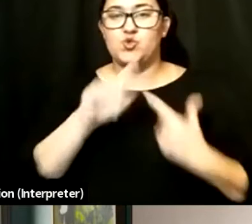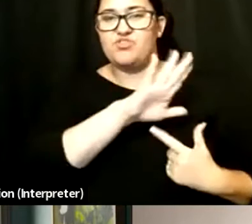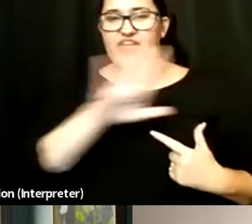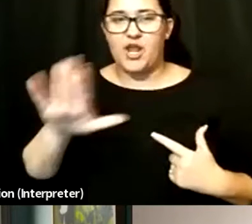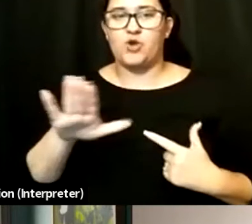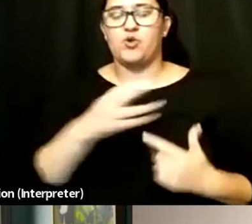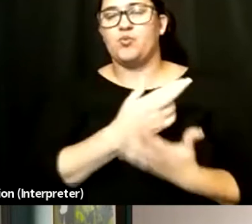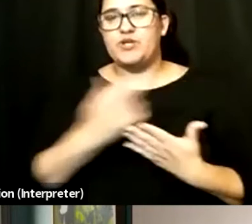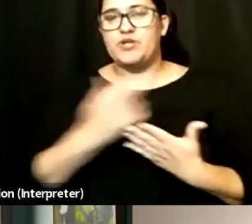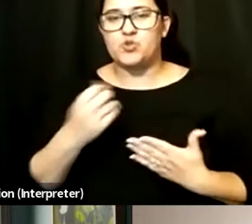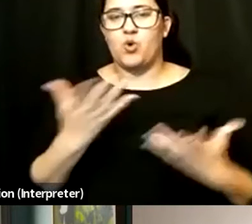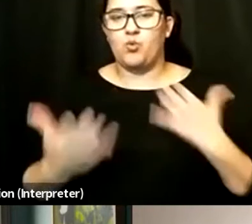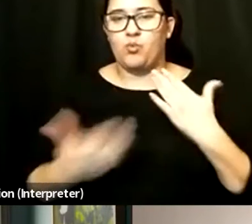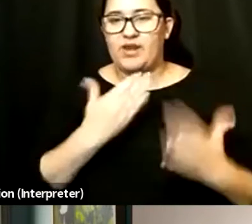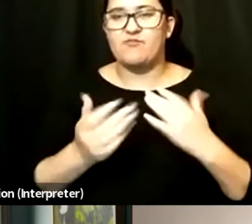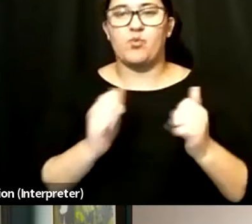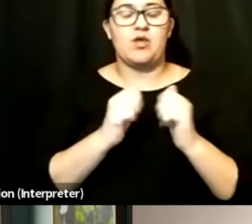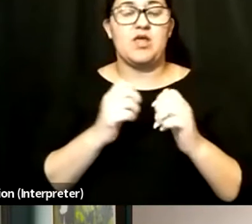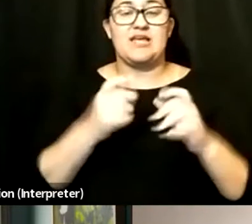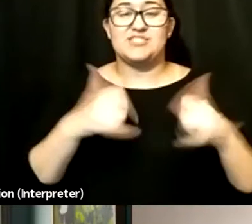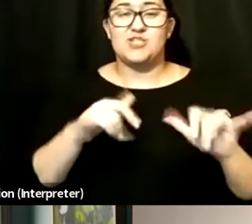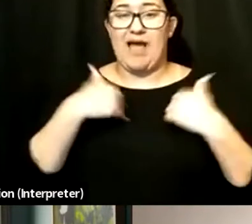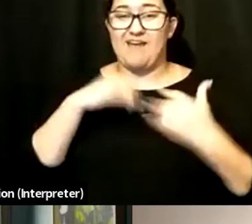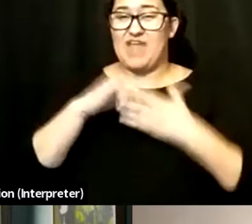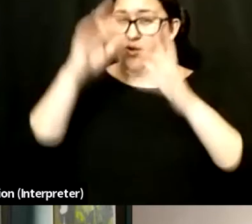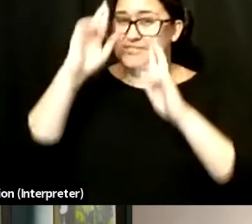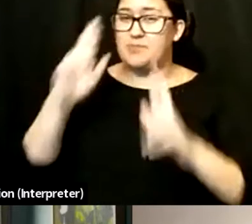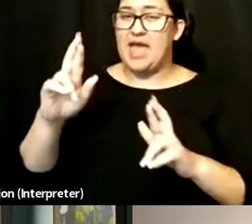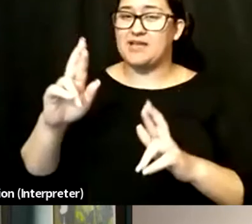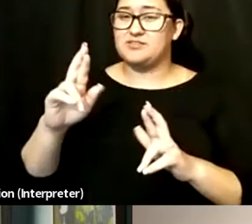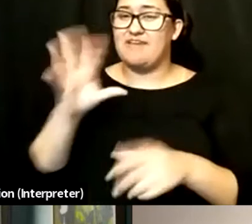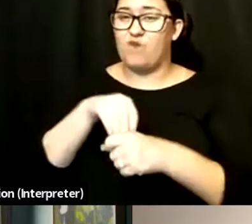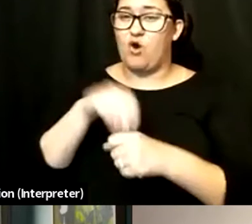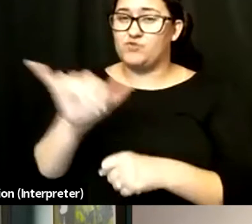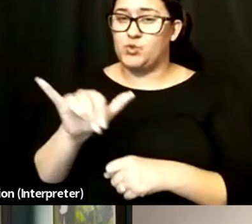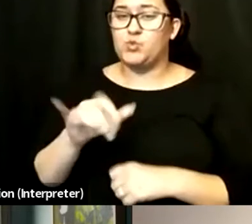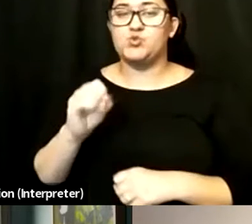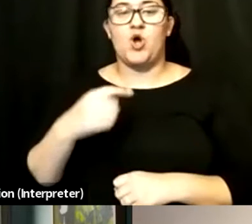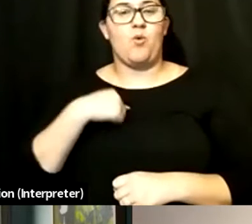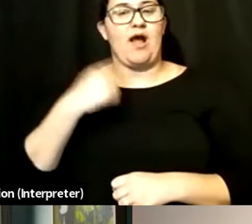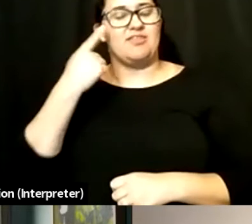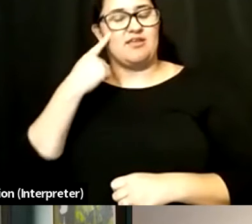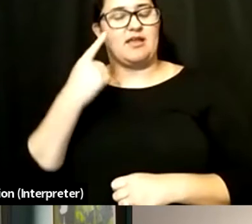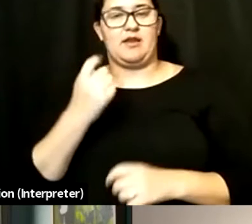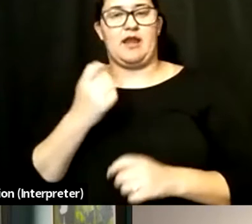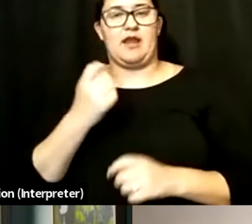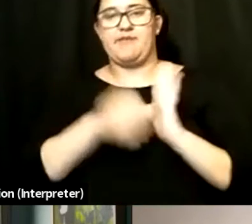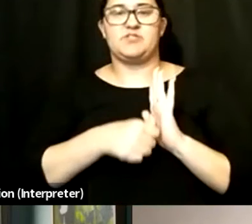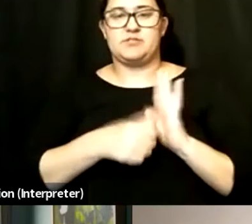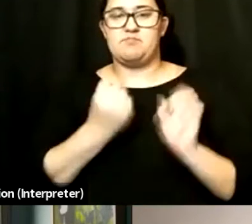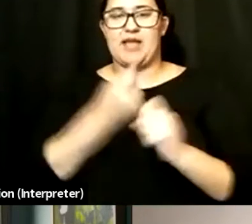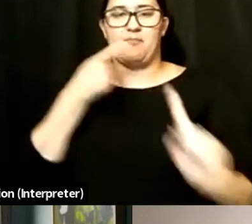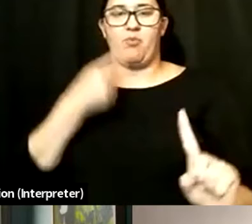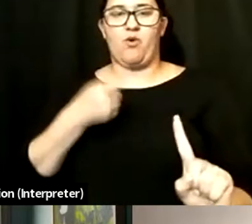a lack of dignity. And so, like I said, I make it a point to highlight that all of